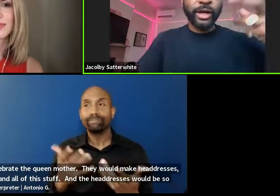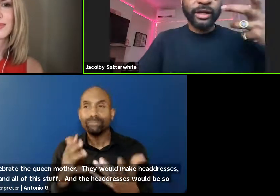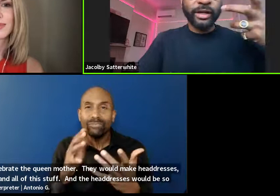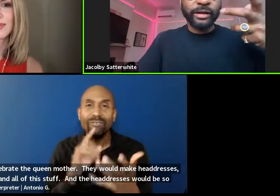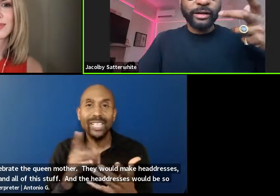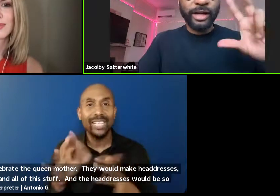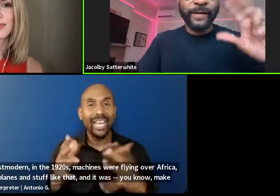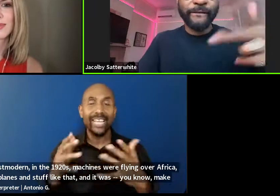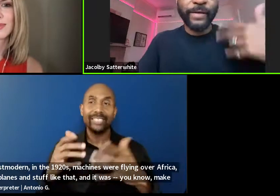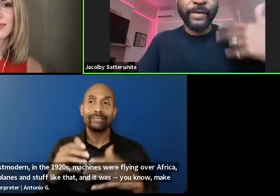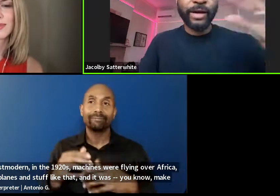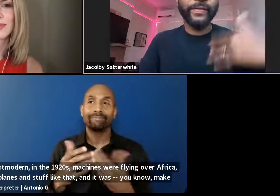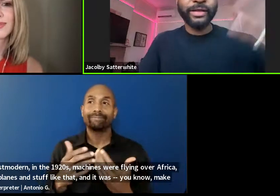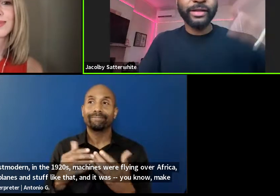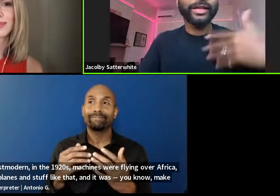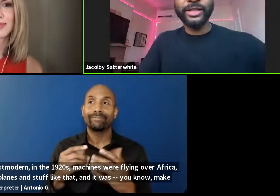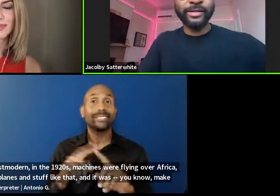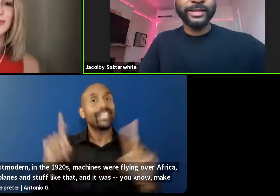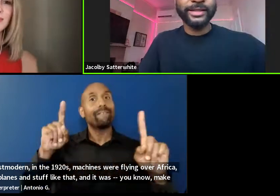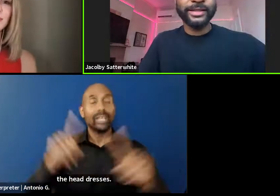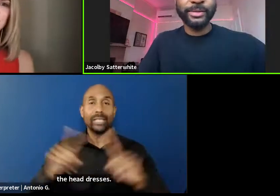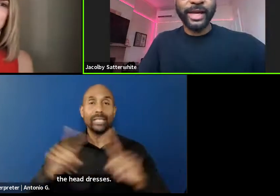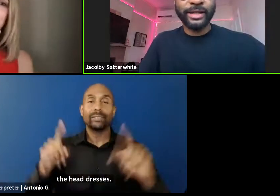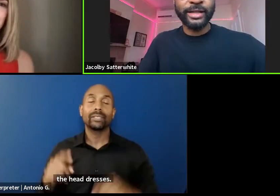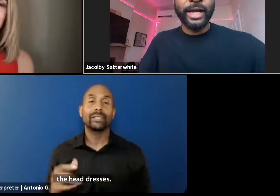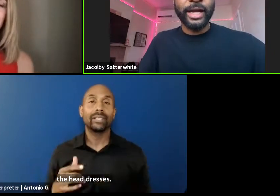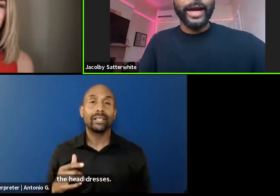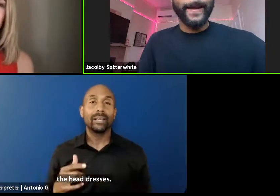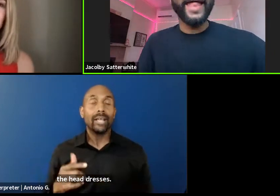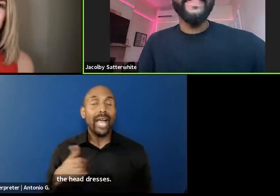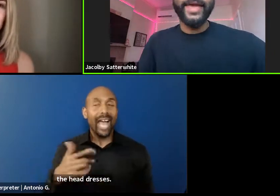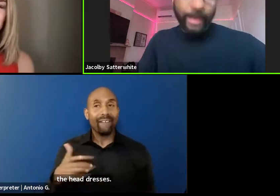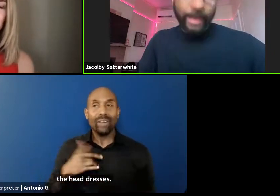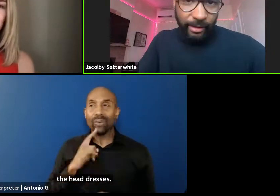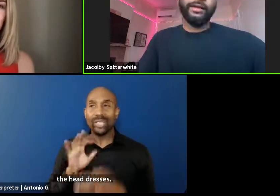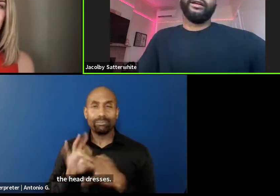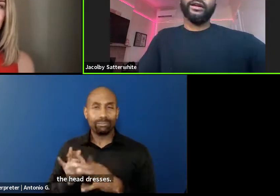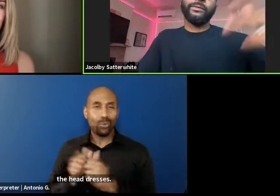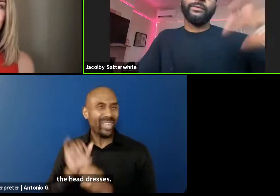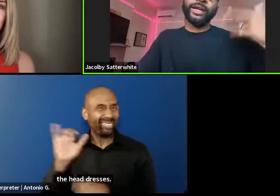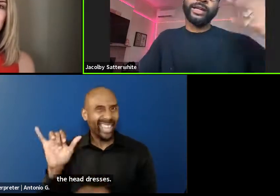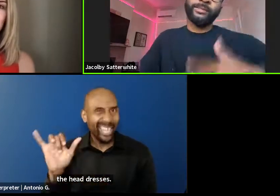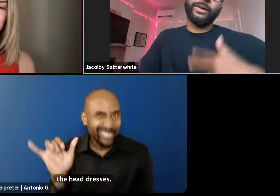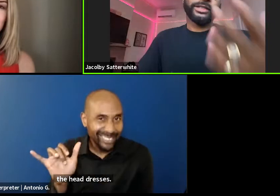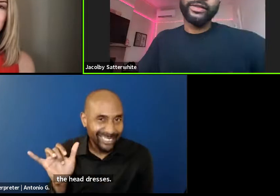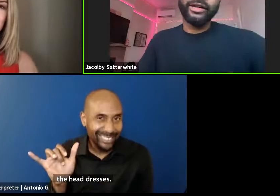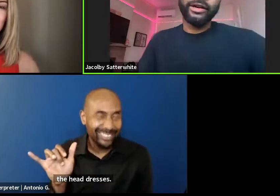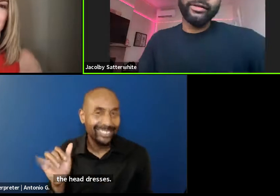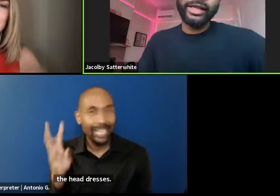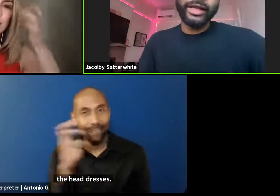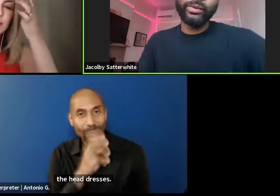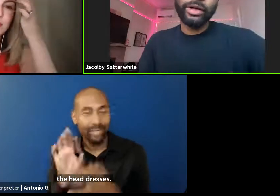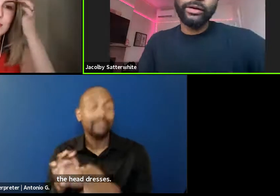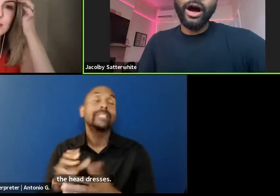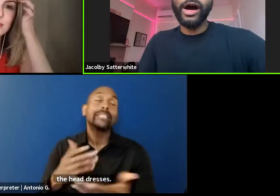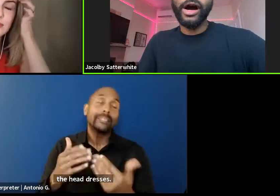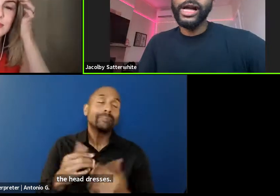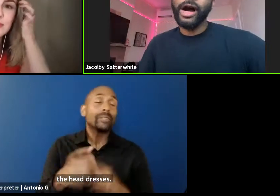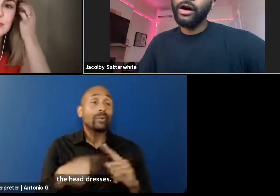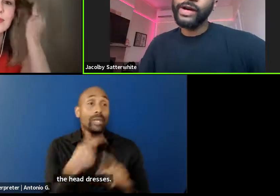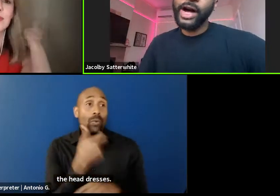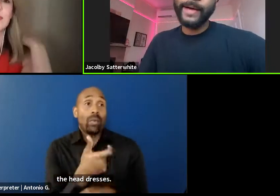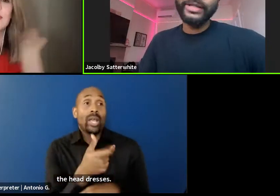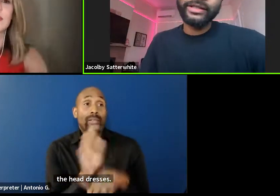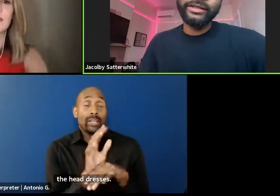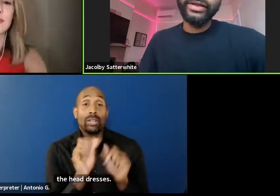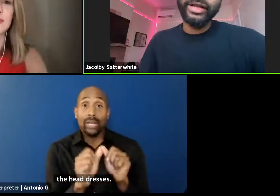this weird, I felt like a synchronicity with that. And then when I kept watching the video, I realized, well,